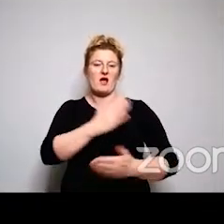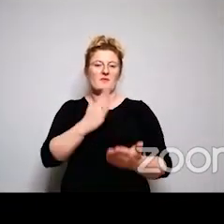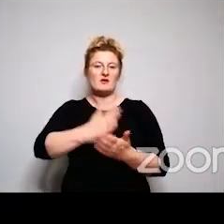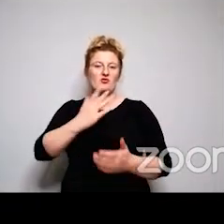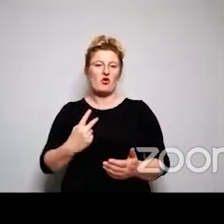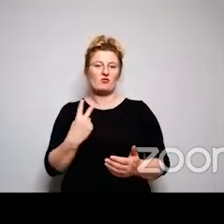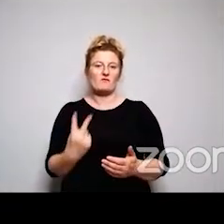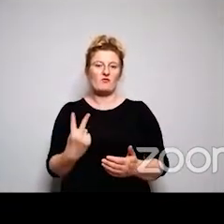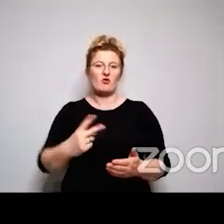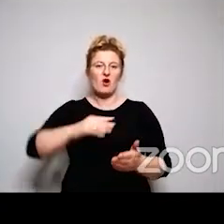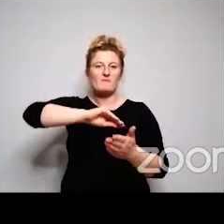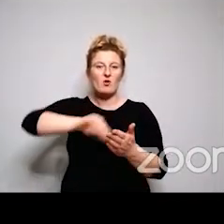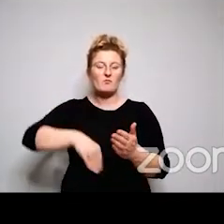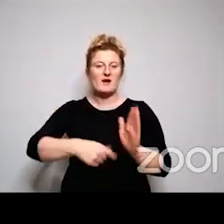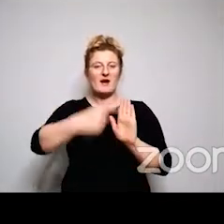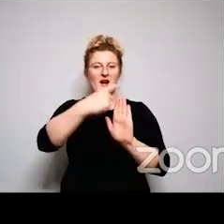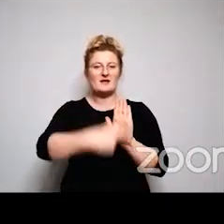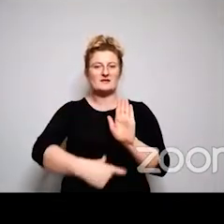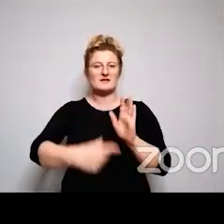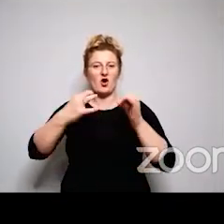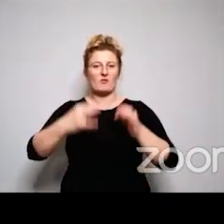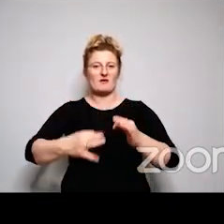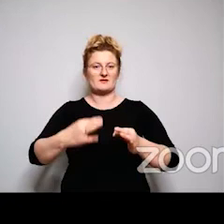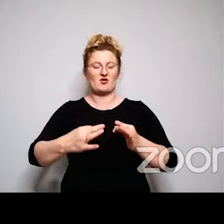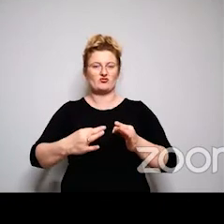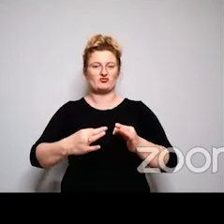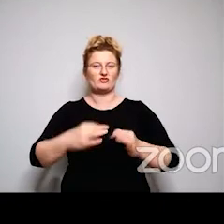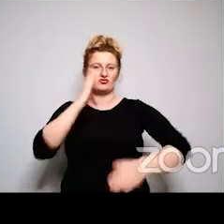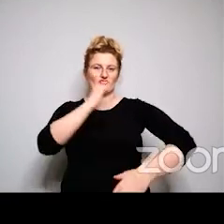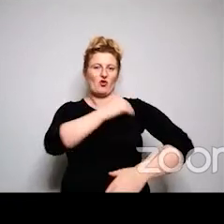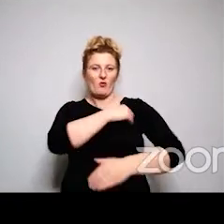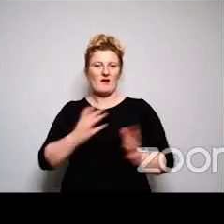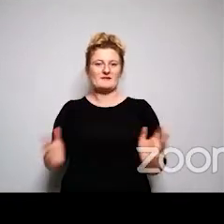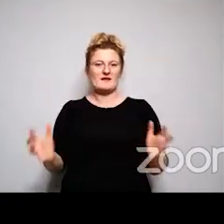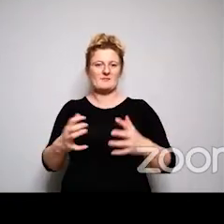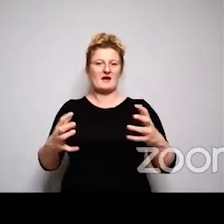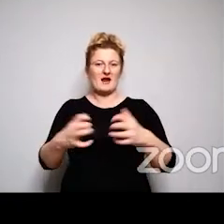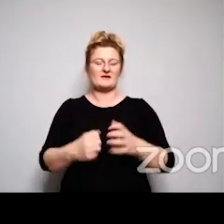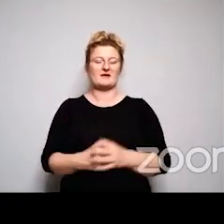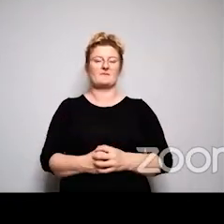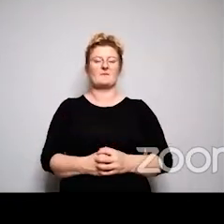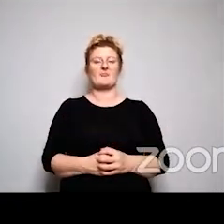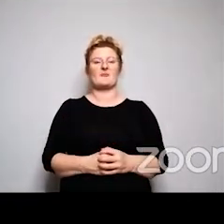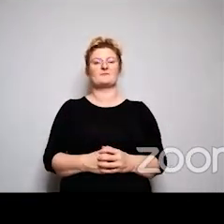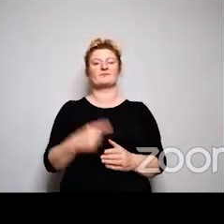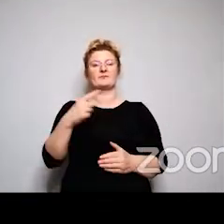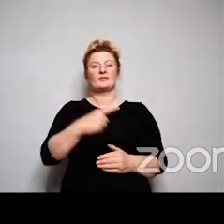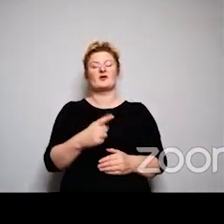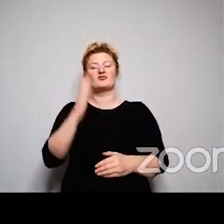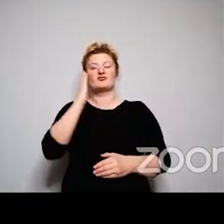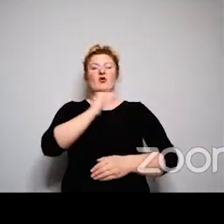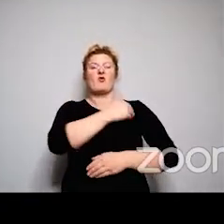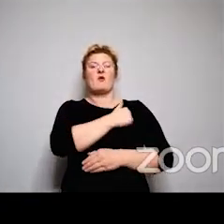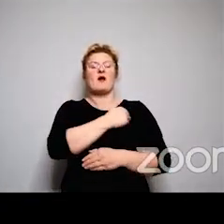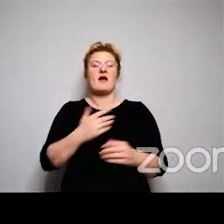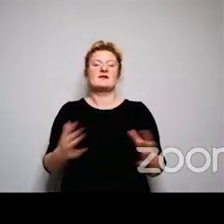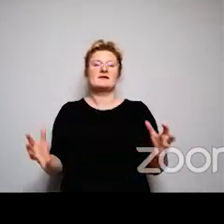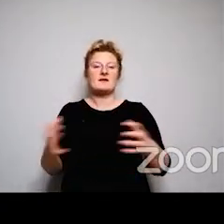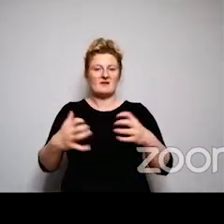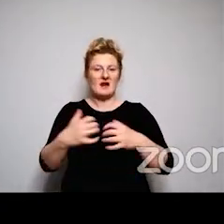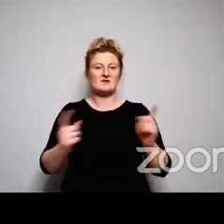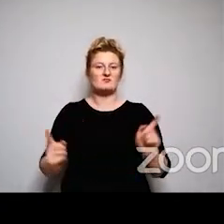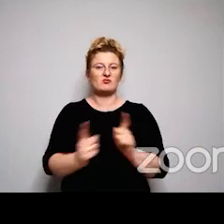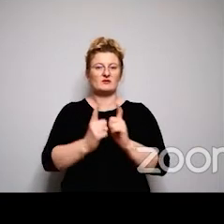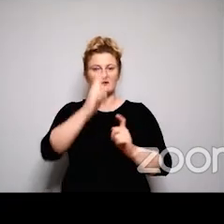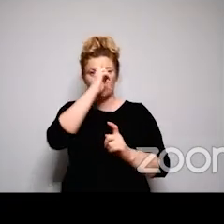not showing up, it's hard for the psychologist to intervene. So it was one manner, but it was not my favorite because it was kind of forcing